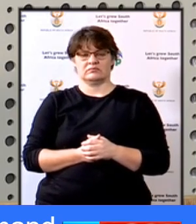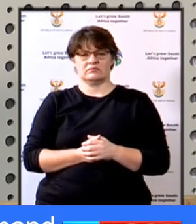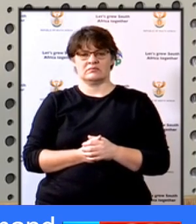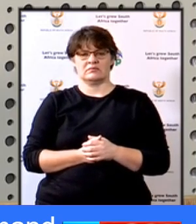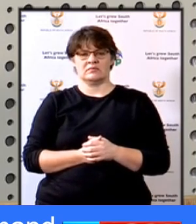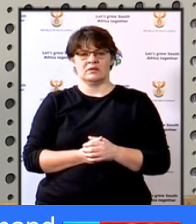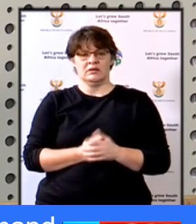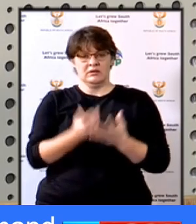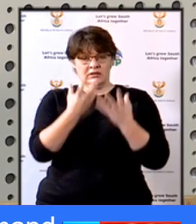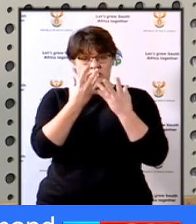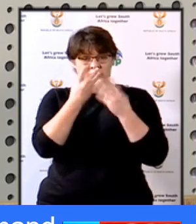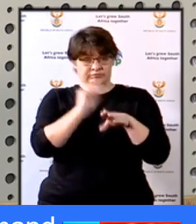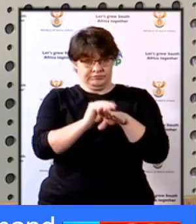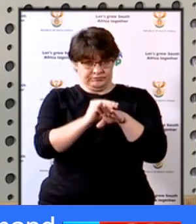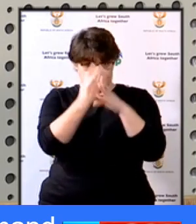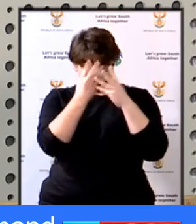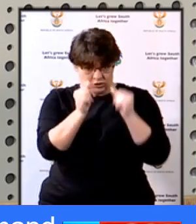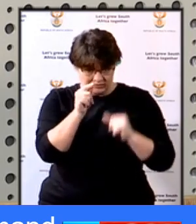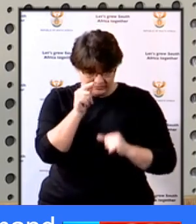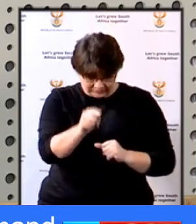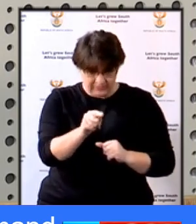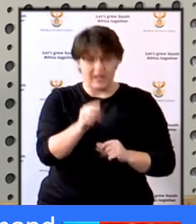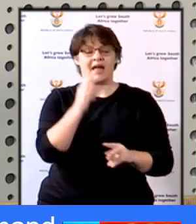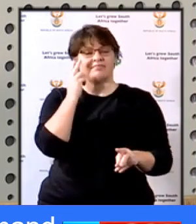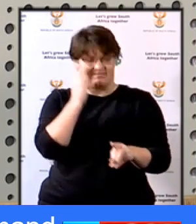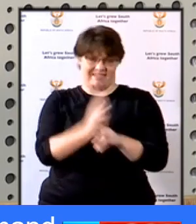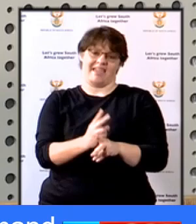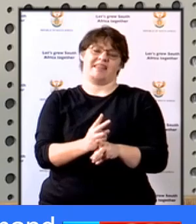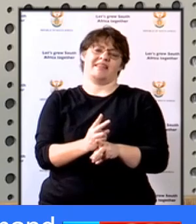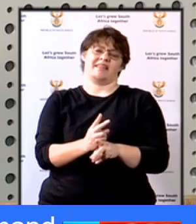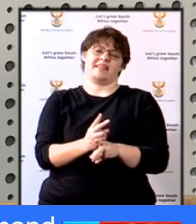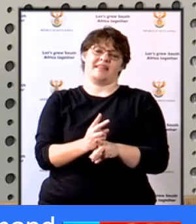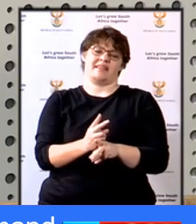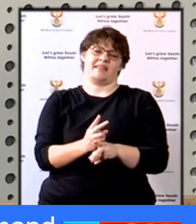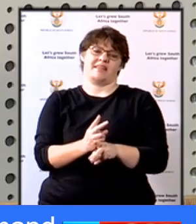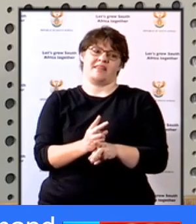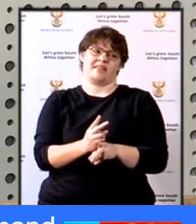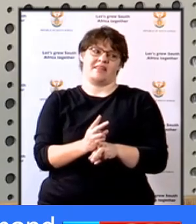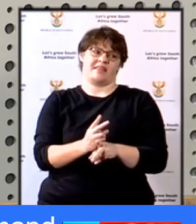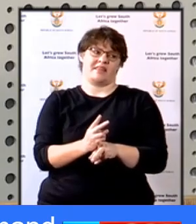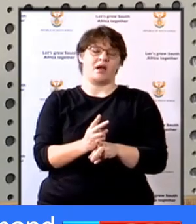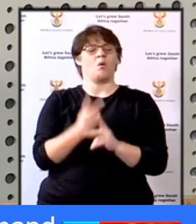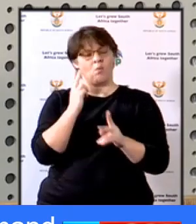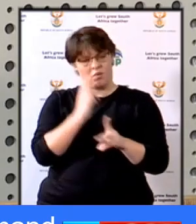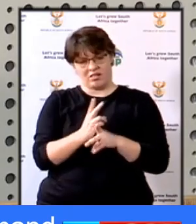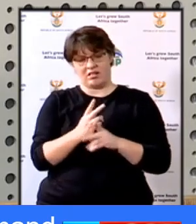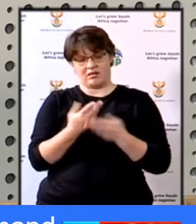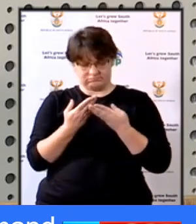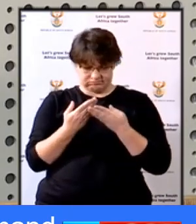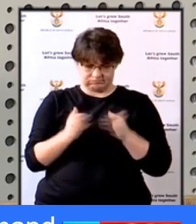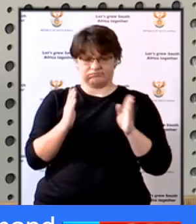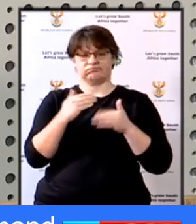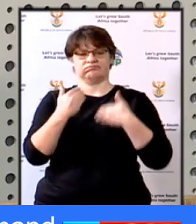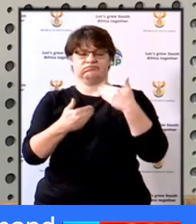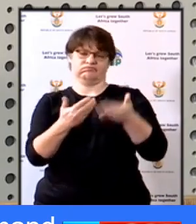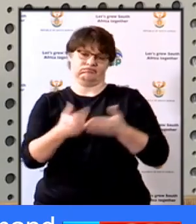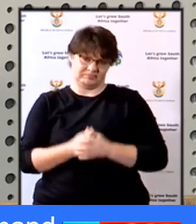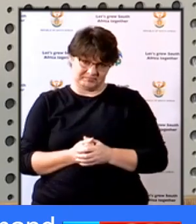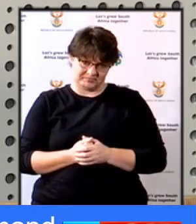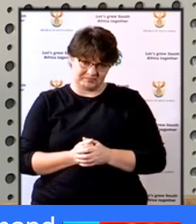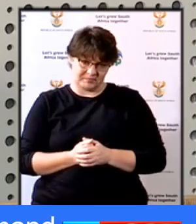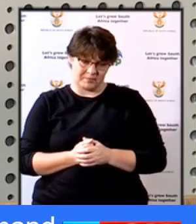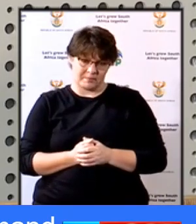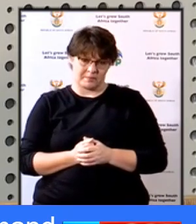is resolved, the matter will then be concluded and they'll probably be